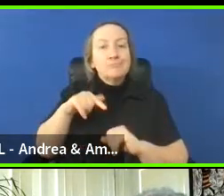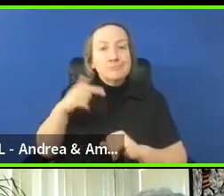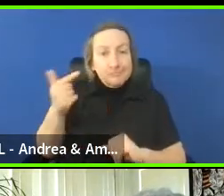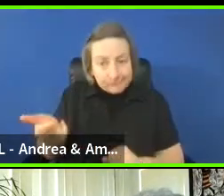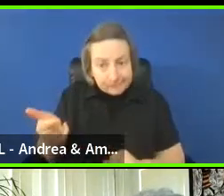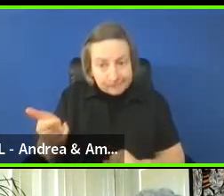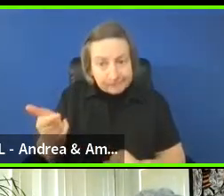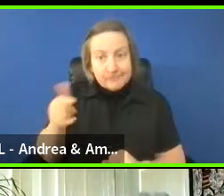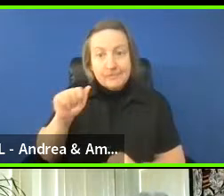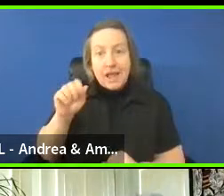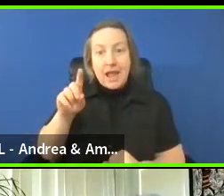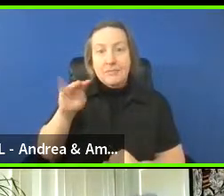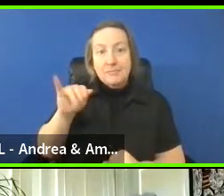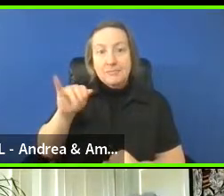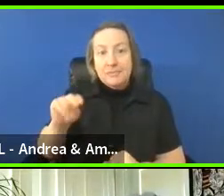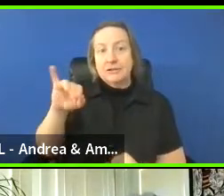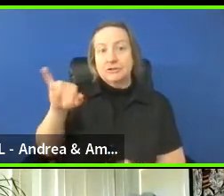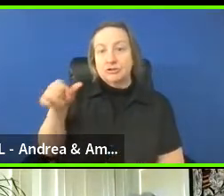to Administrator Johnson.